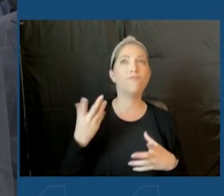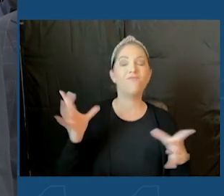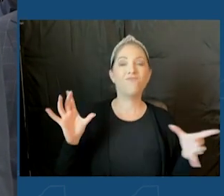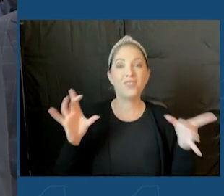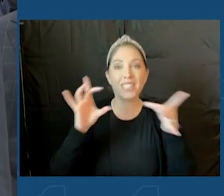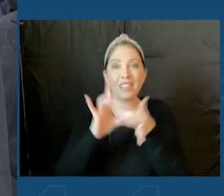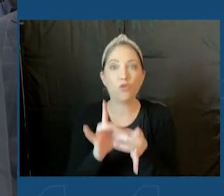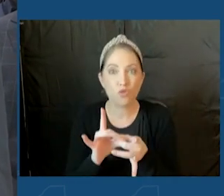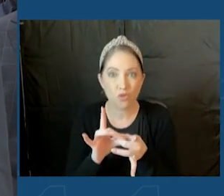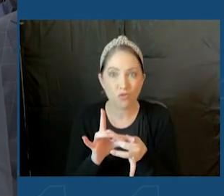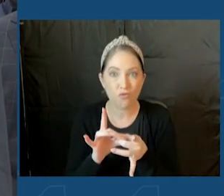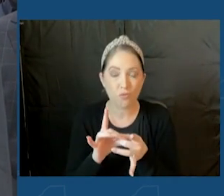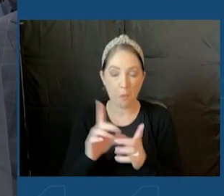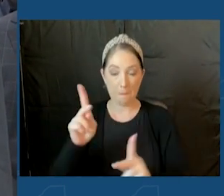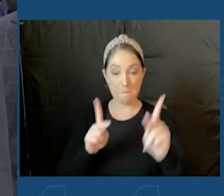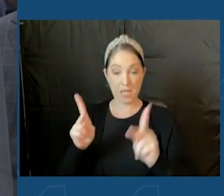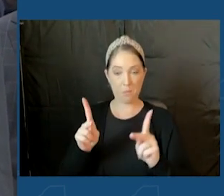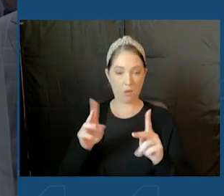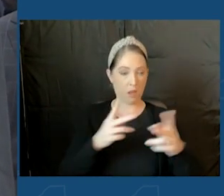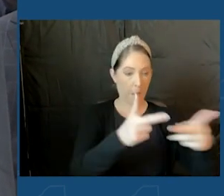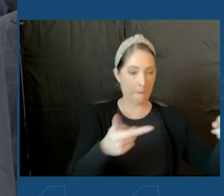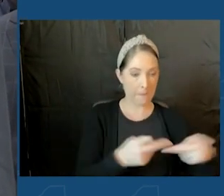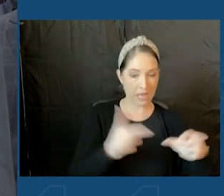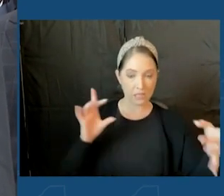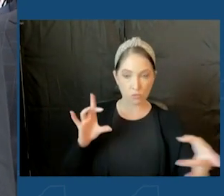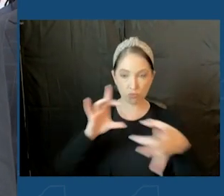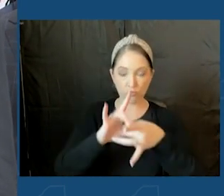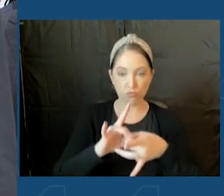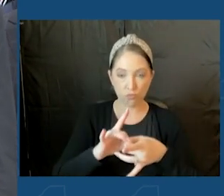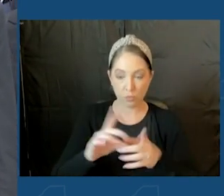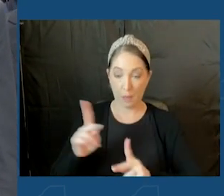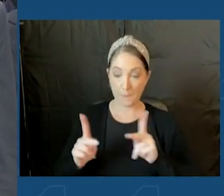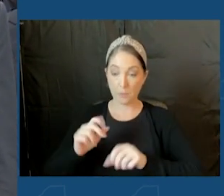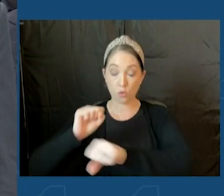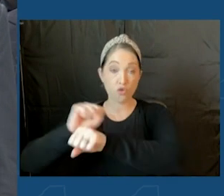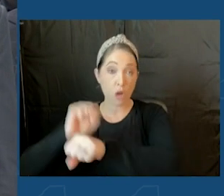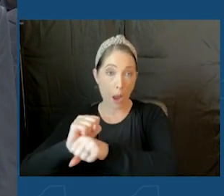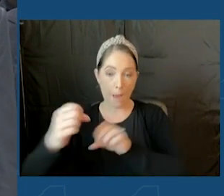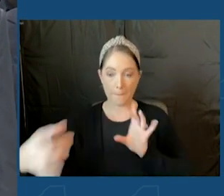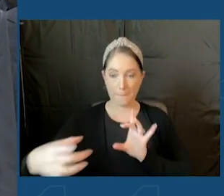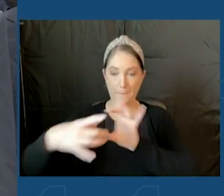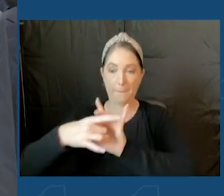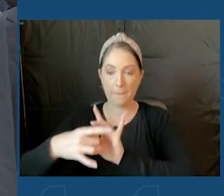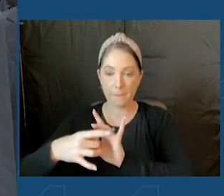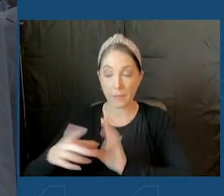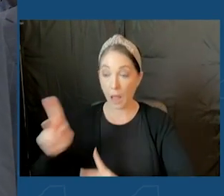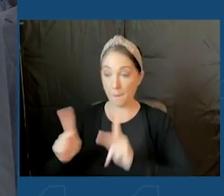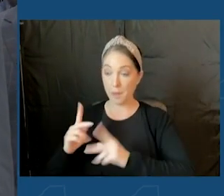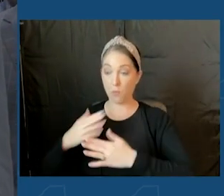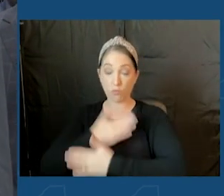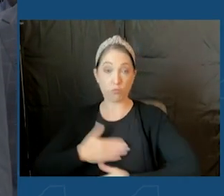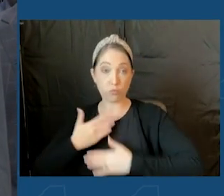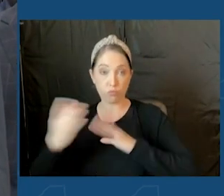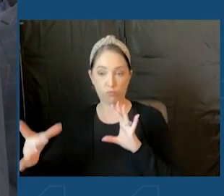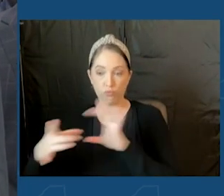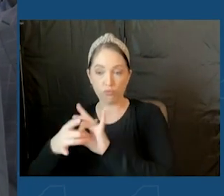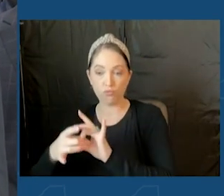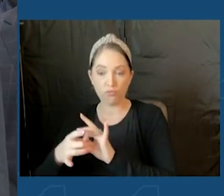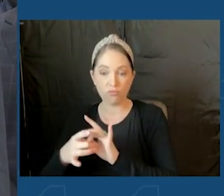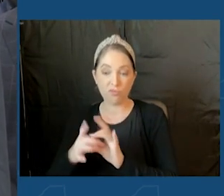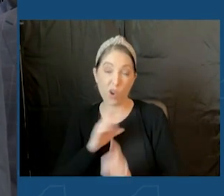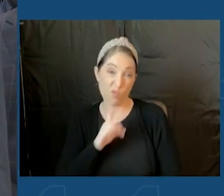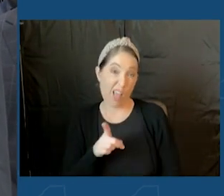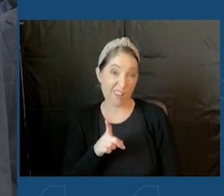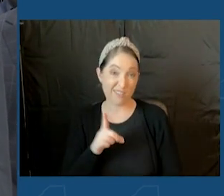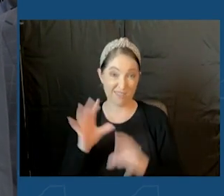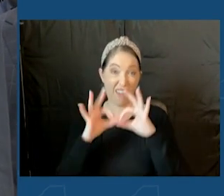people to places, to their jobs, to their recreation, and ultimately to their families. And if we have the opportunity, as